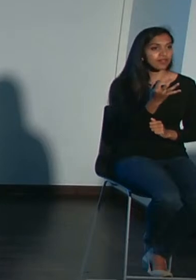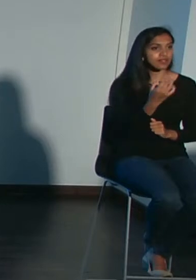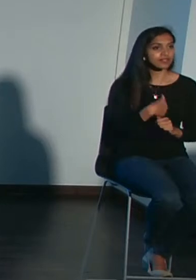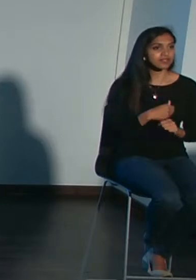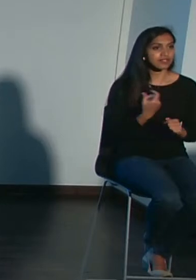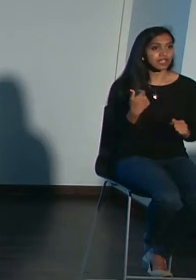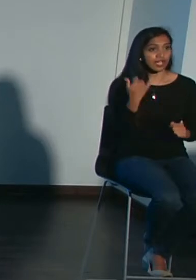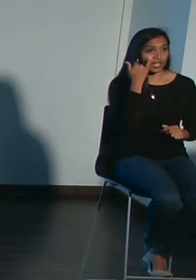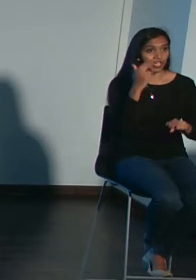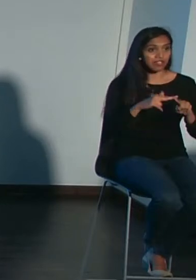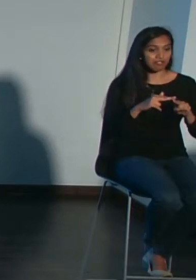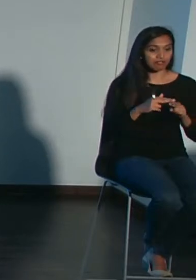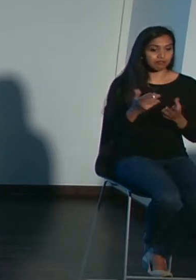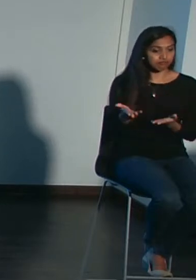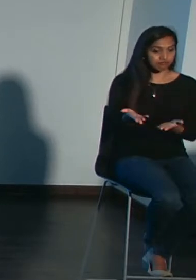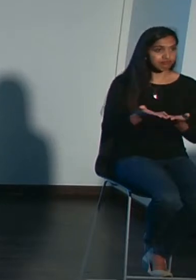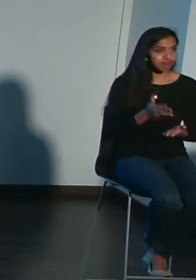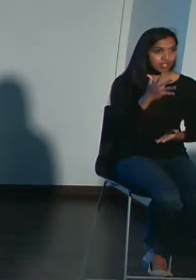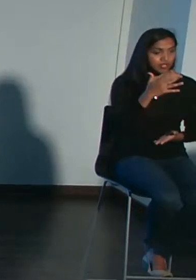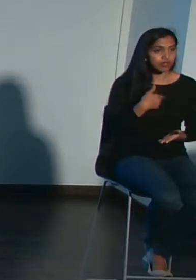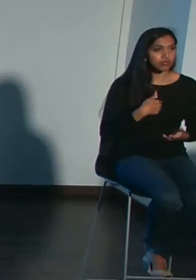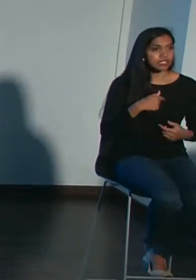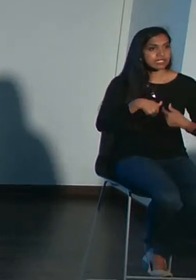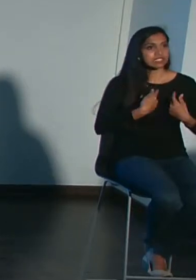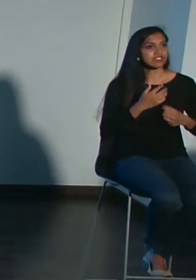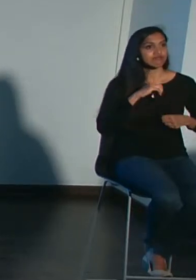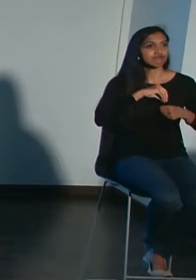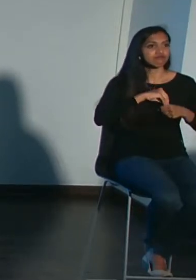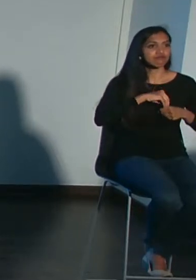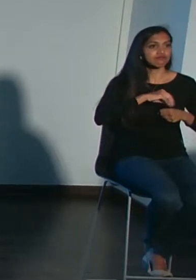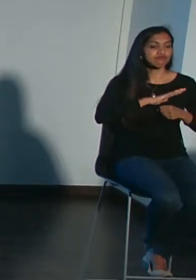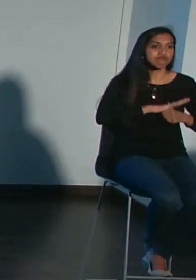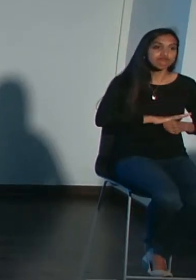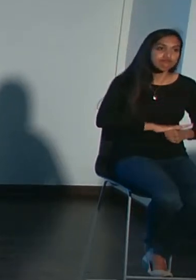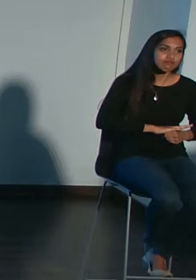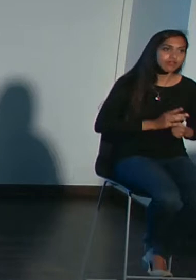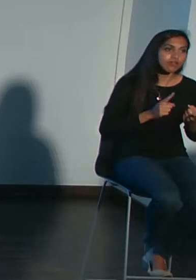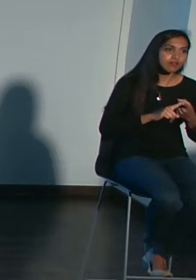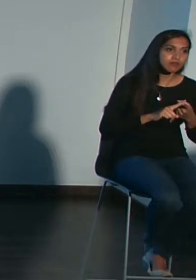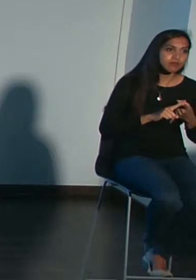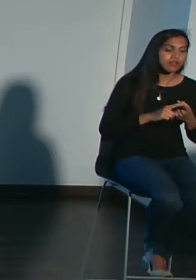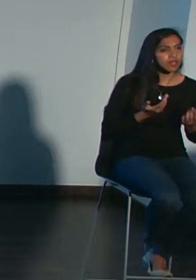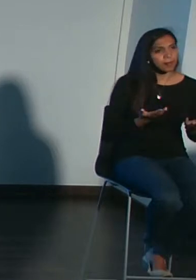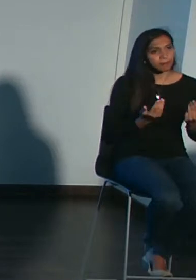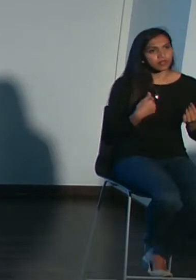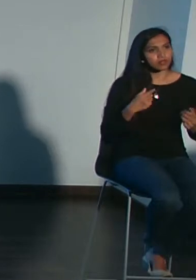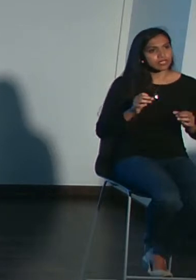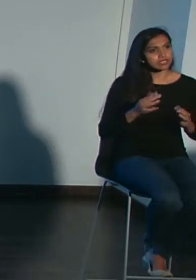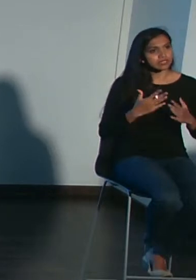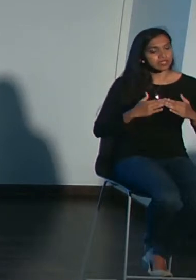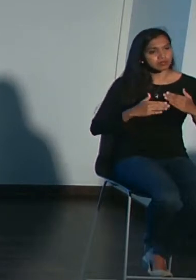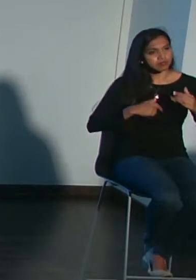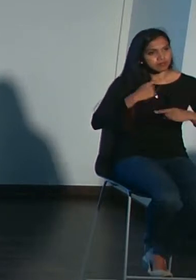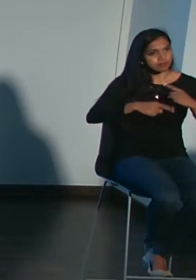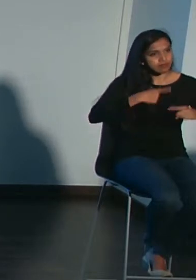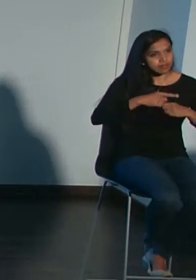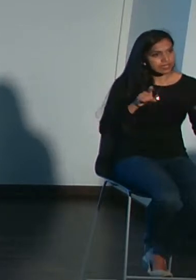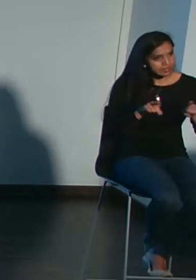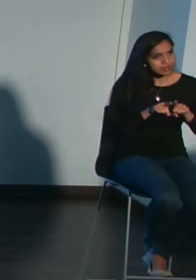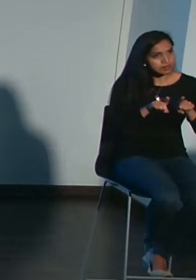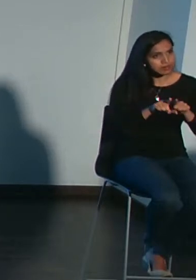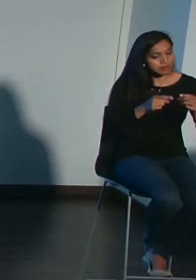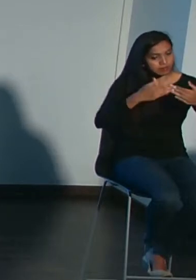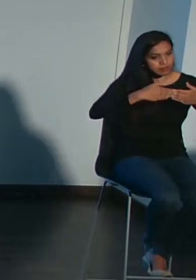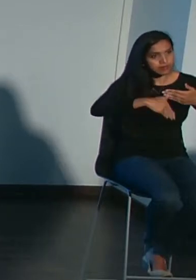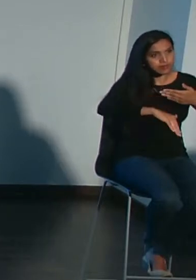whether this worked out well or not, and can we try this again? Can we just do the whole thing again? But you always have to carry forward,